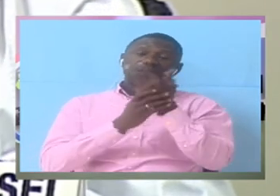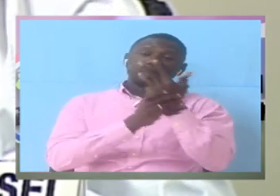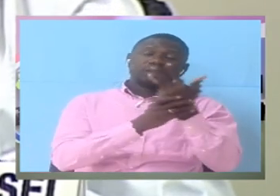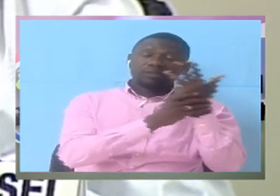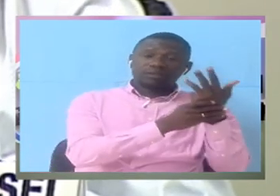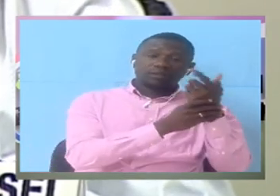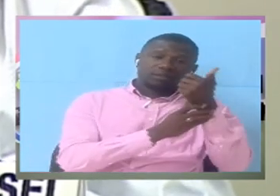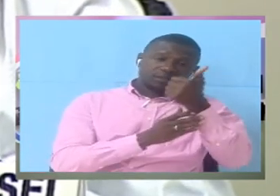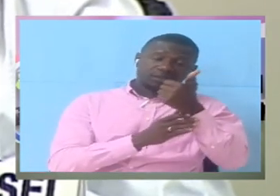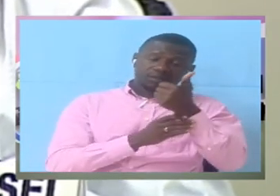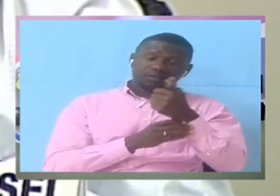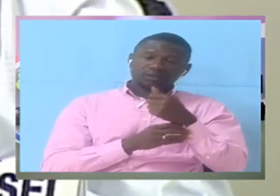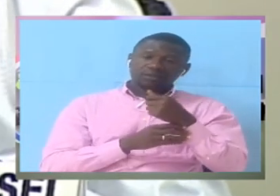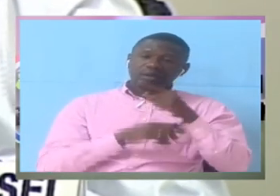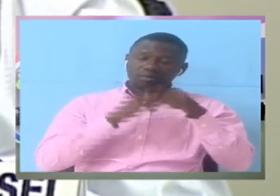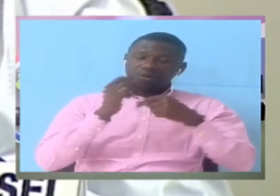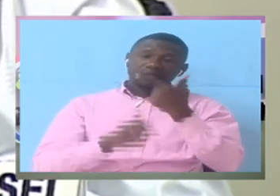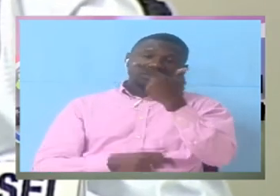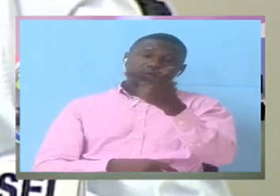1996, seven of you,